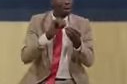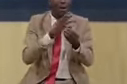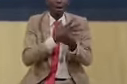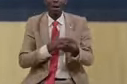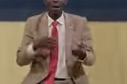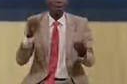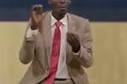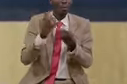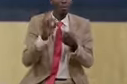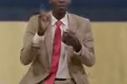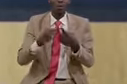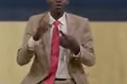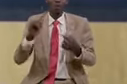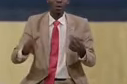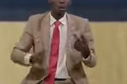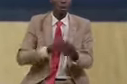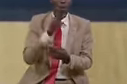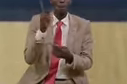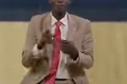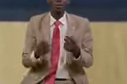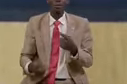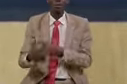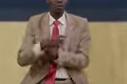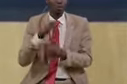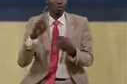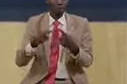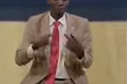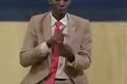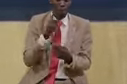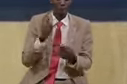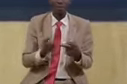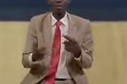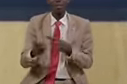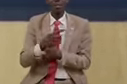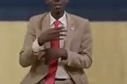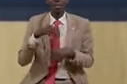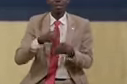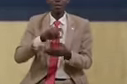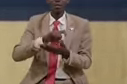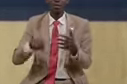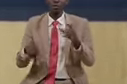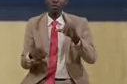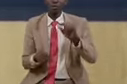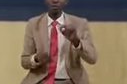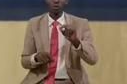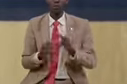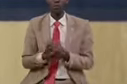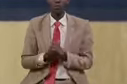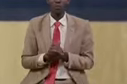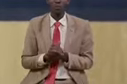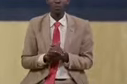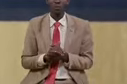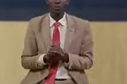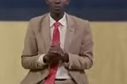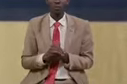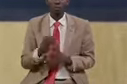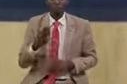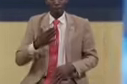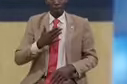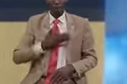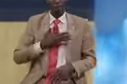the perfect day, unto the perfect day. And then in verse 20, it says, in verse 20, my